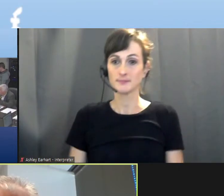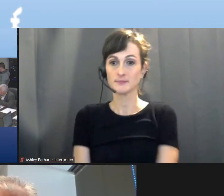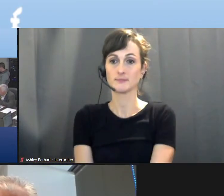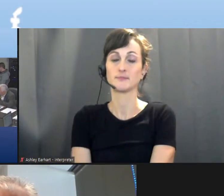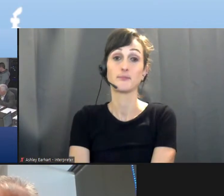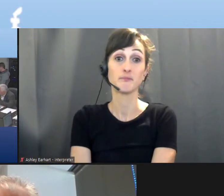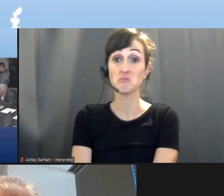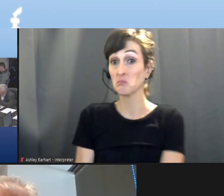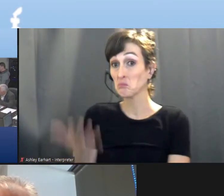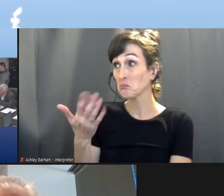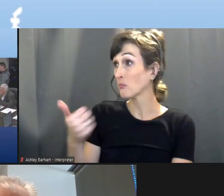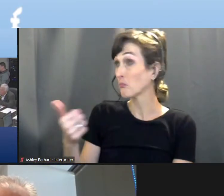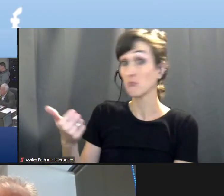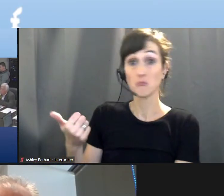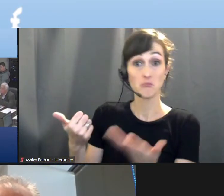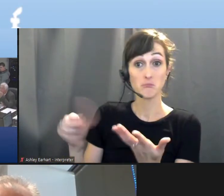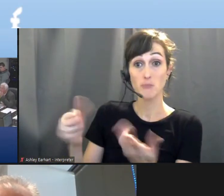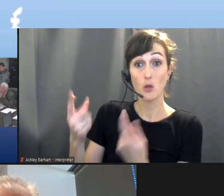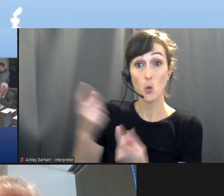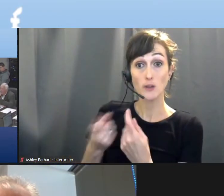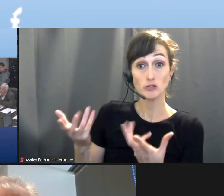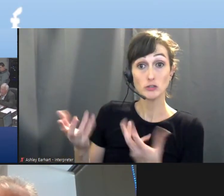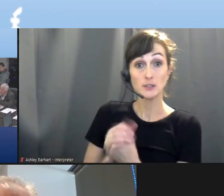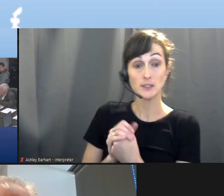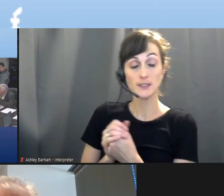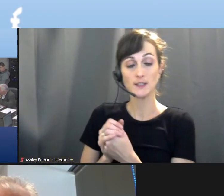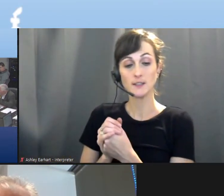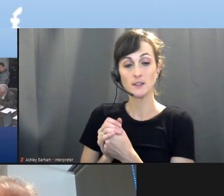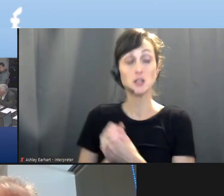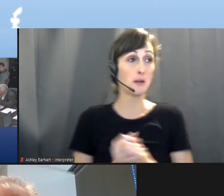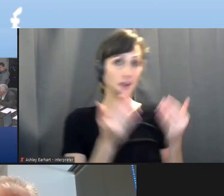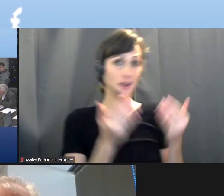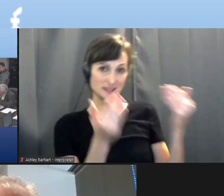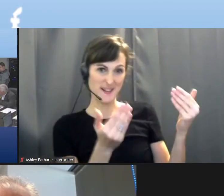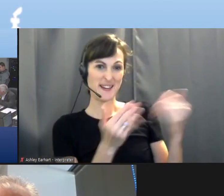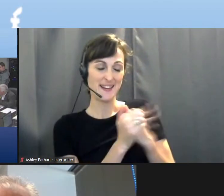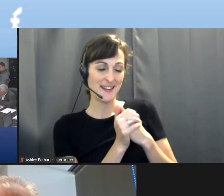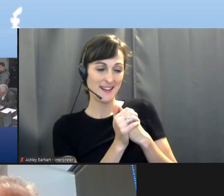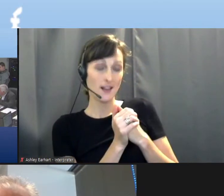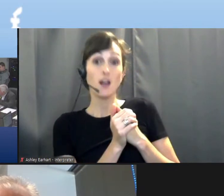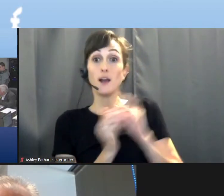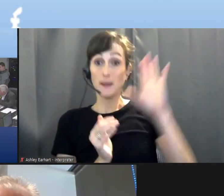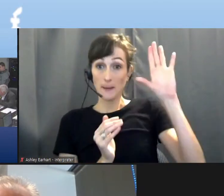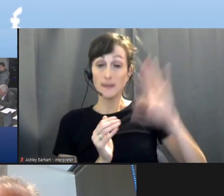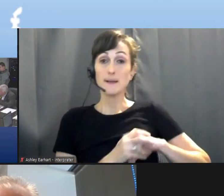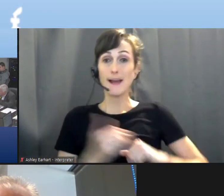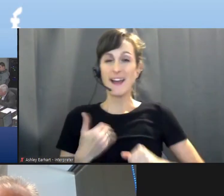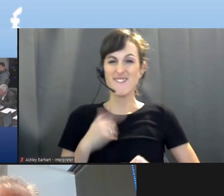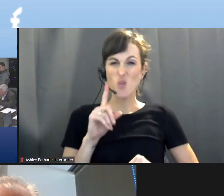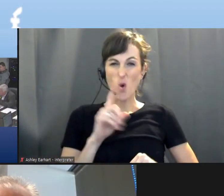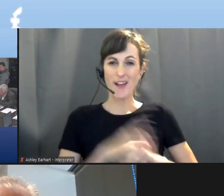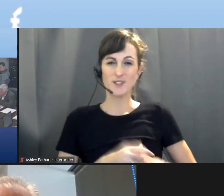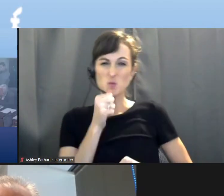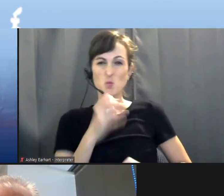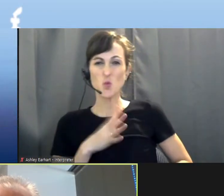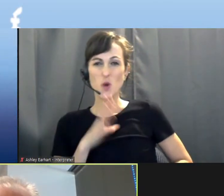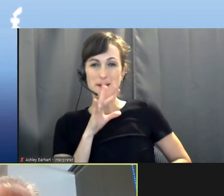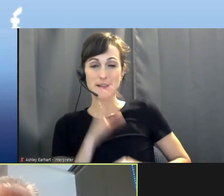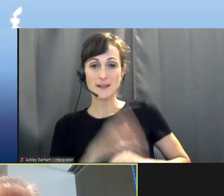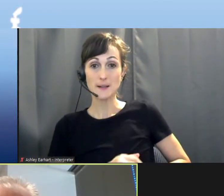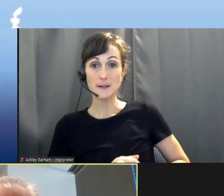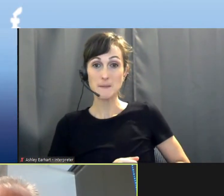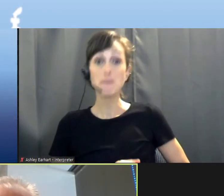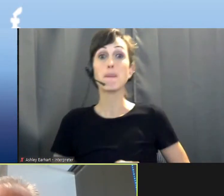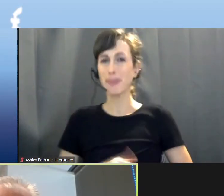Other questions? Go ahead. No, go ahead. I just had one. There's a Hi. lot